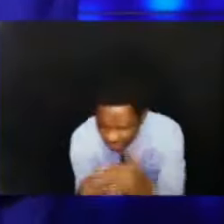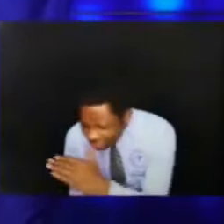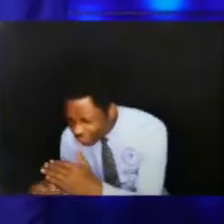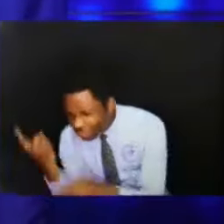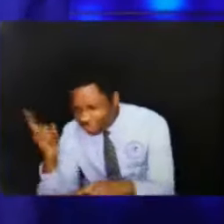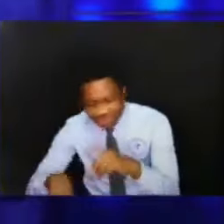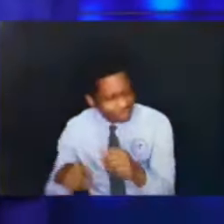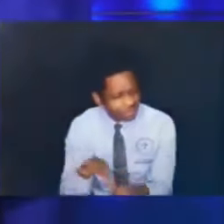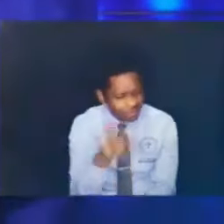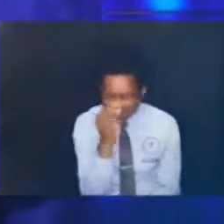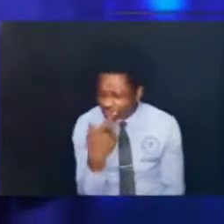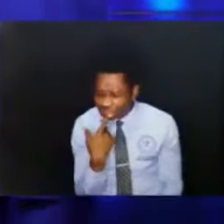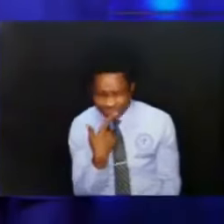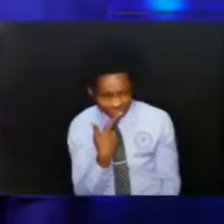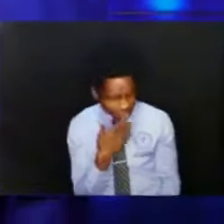He got lost.